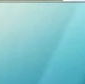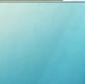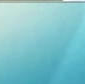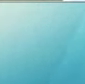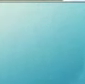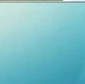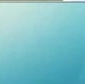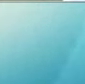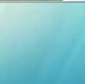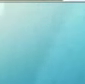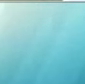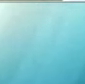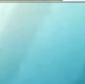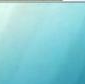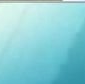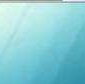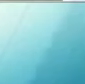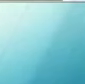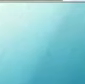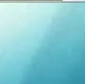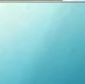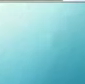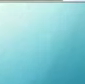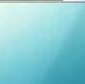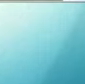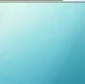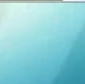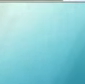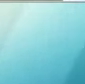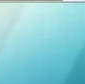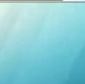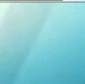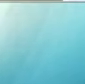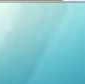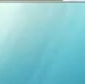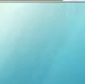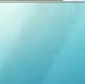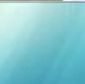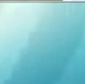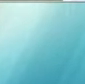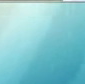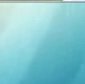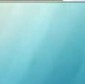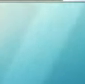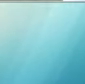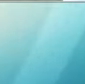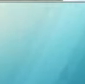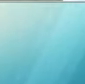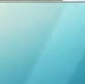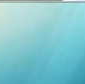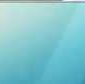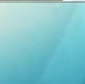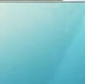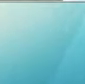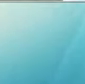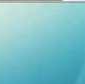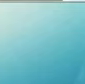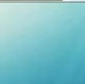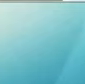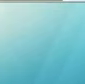the numbers for the situation cases in Thailand. We have 15 new confirmed